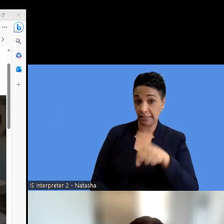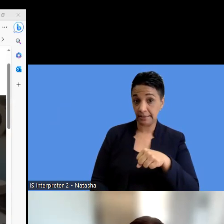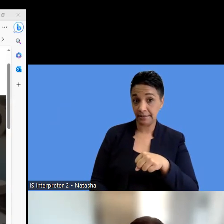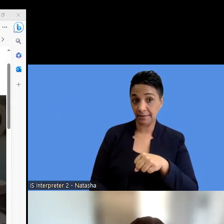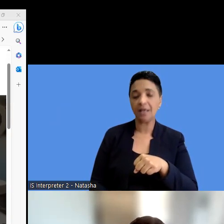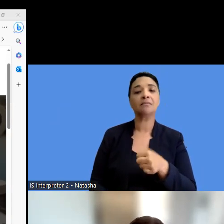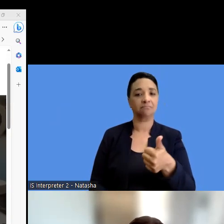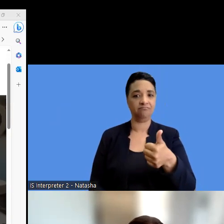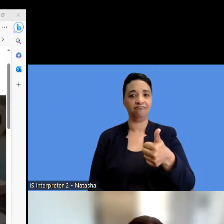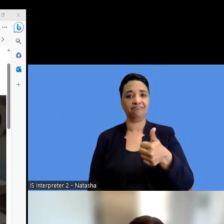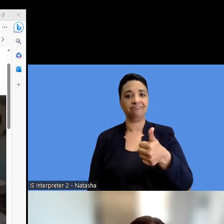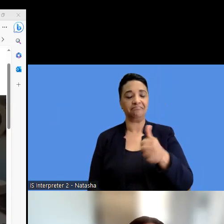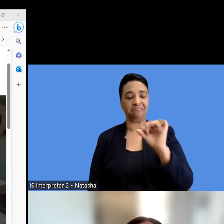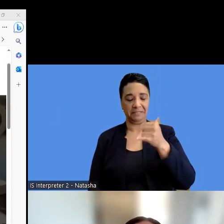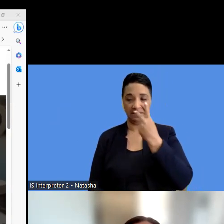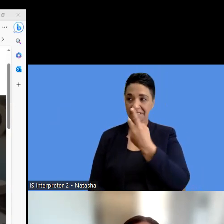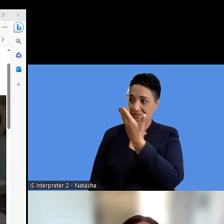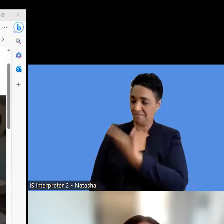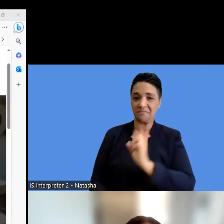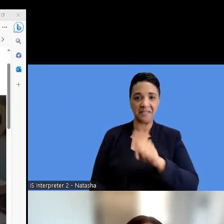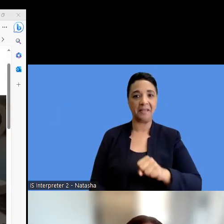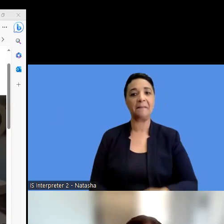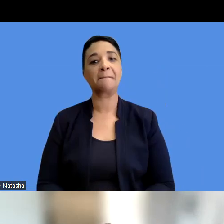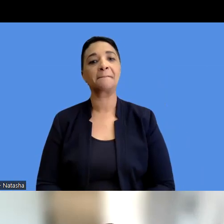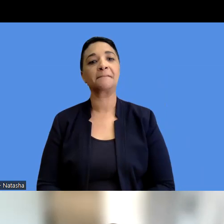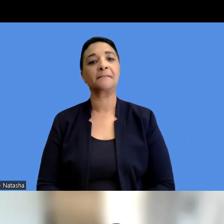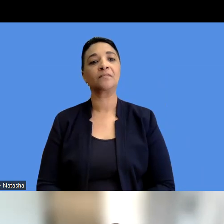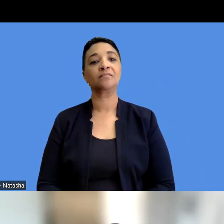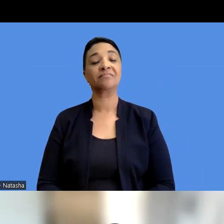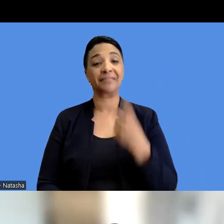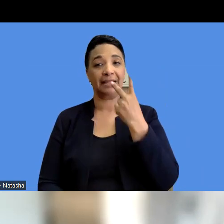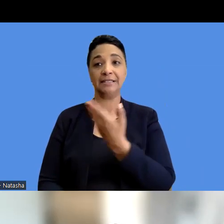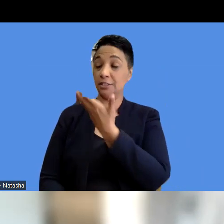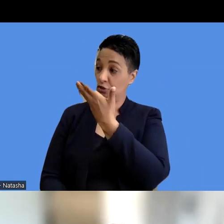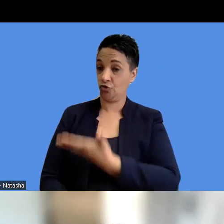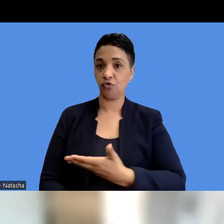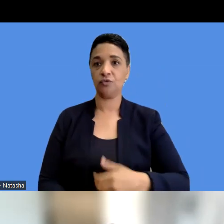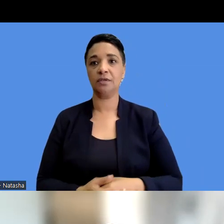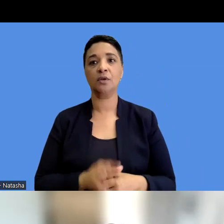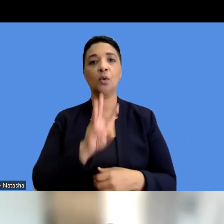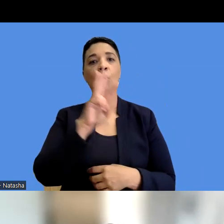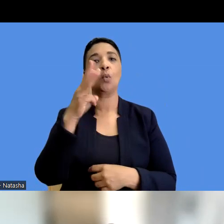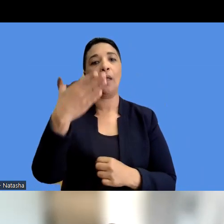Showing okay, great, Kristen. Super. So what we have on the screen here is the website for